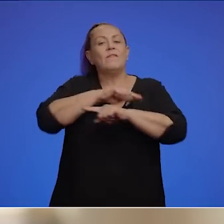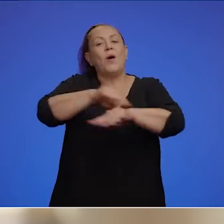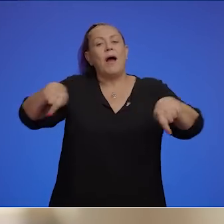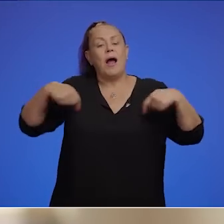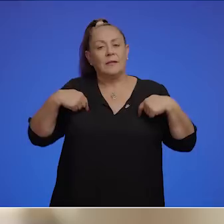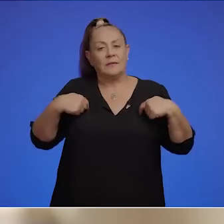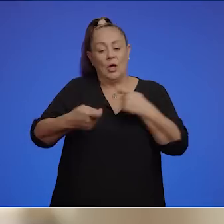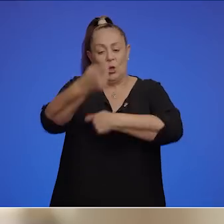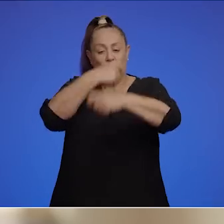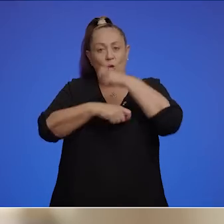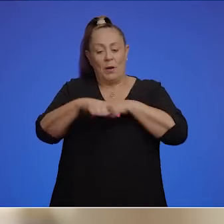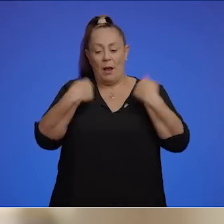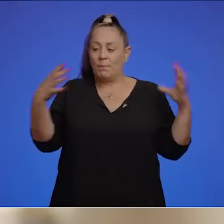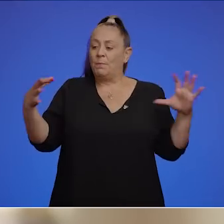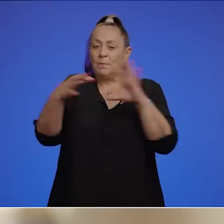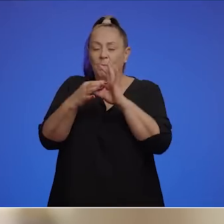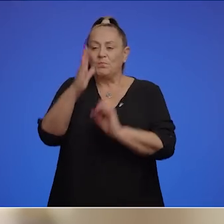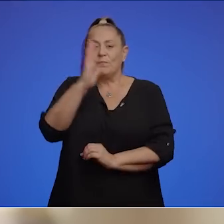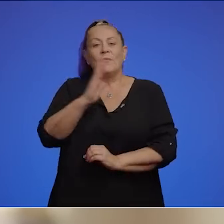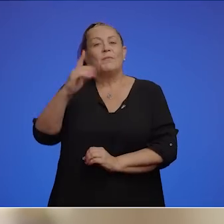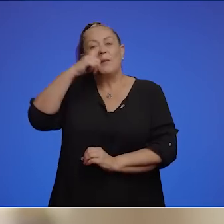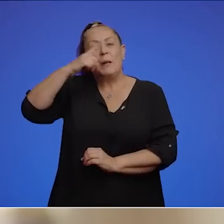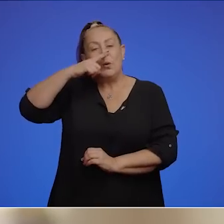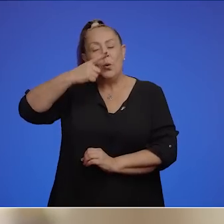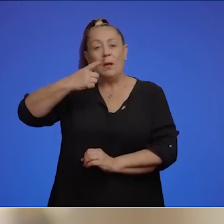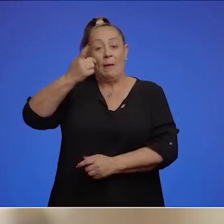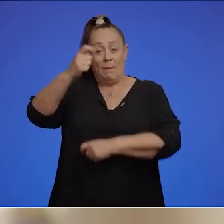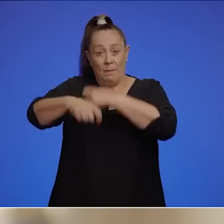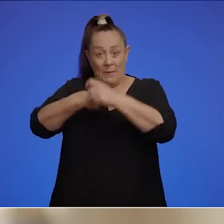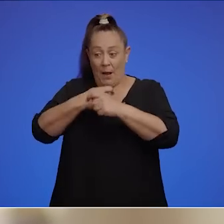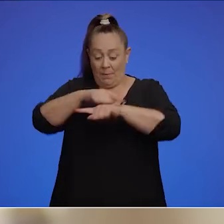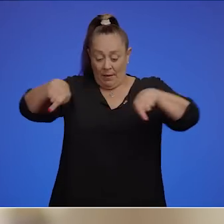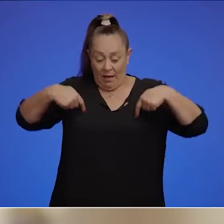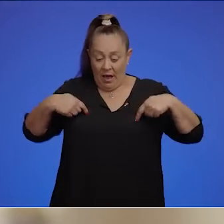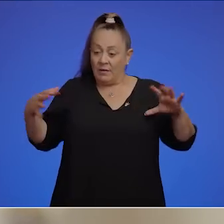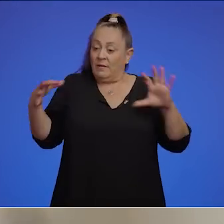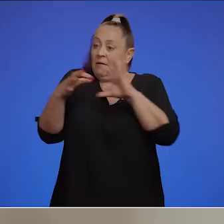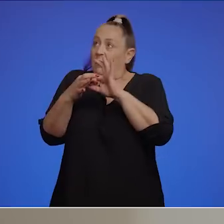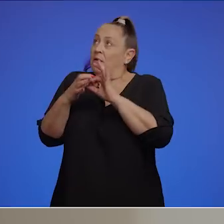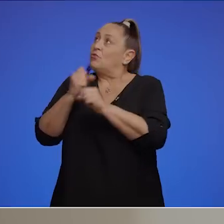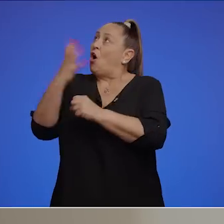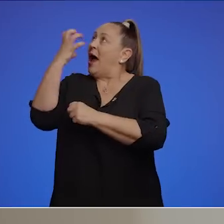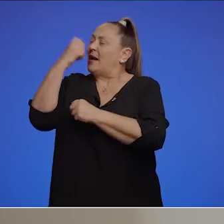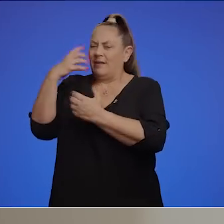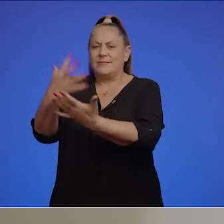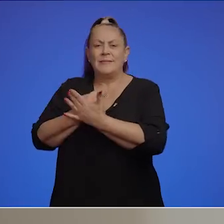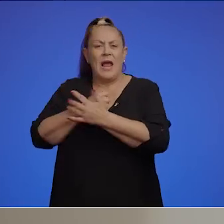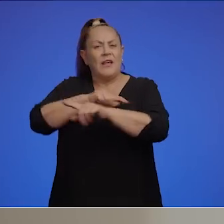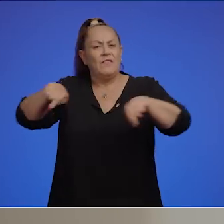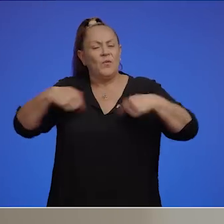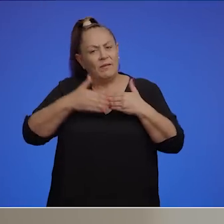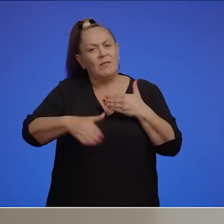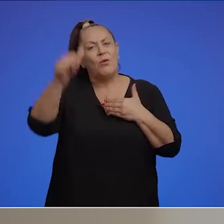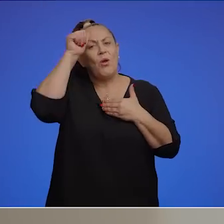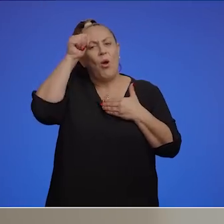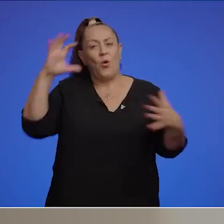make us righteous, is it likely that he would now fail to save us from God's anger? When we were reconciled to